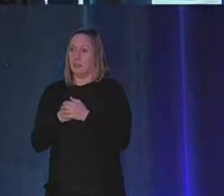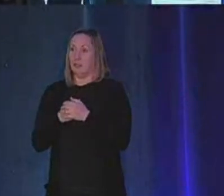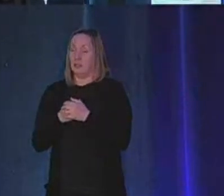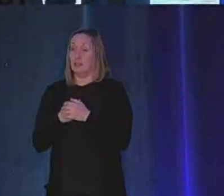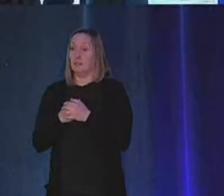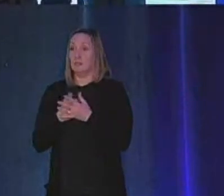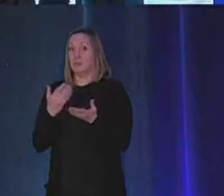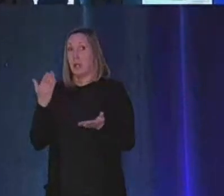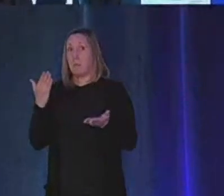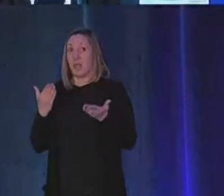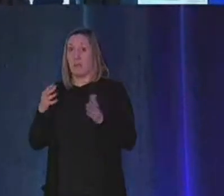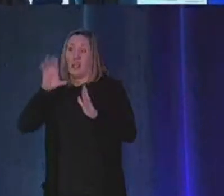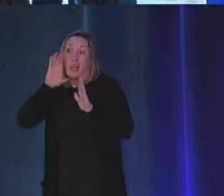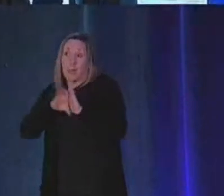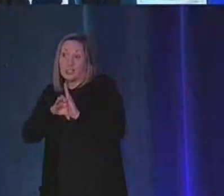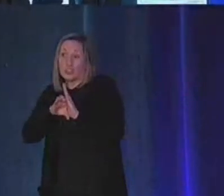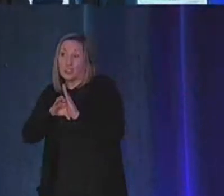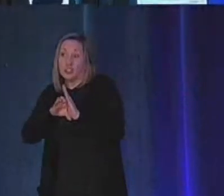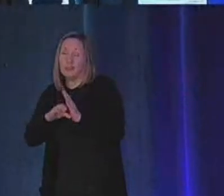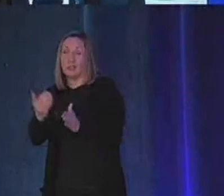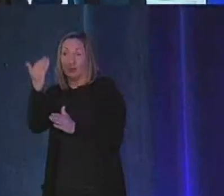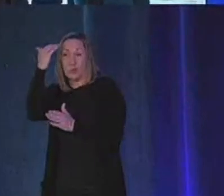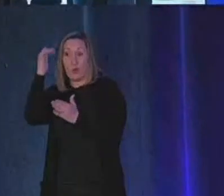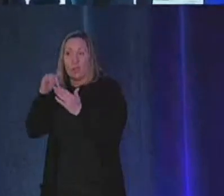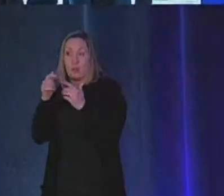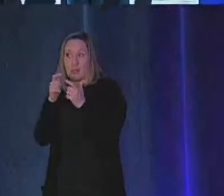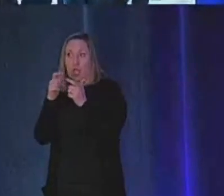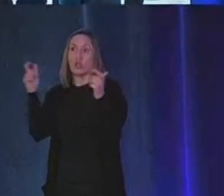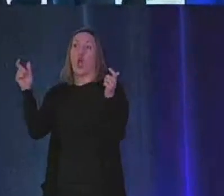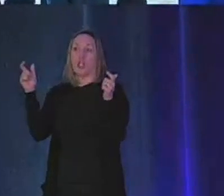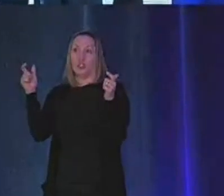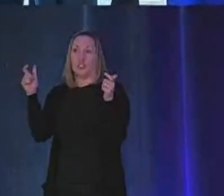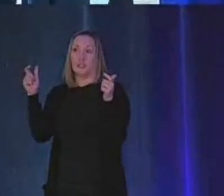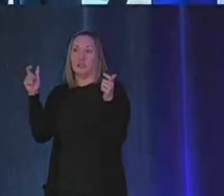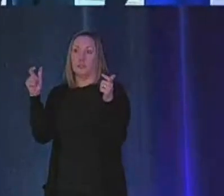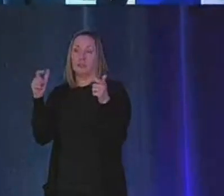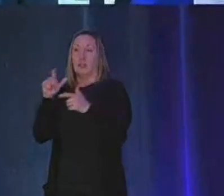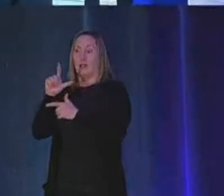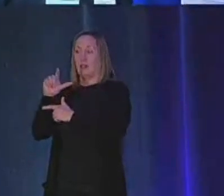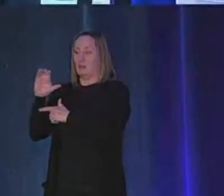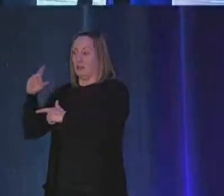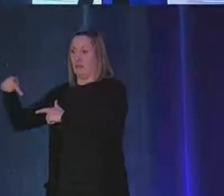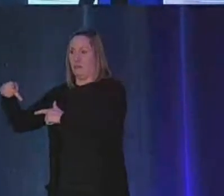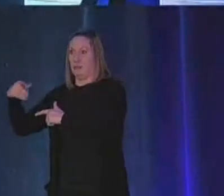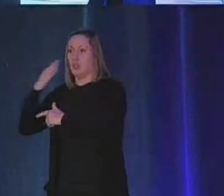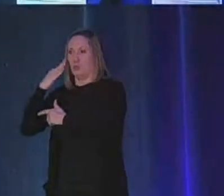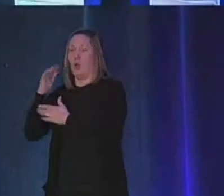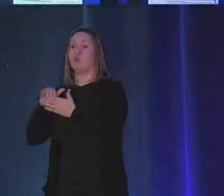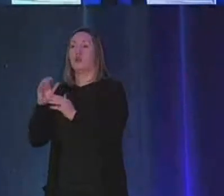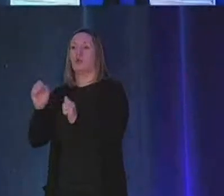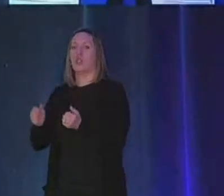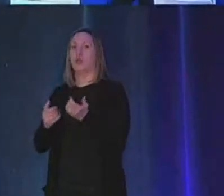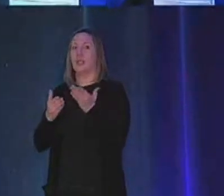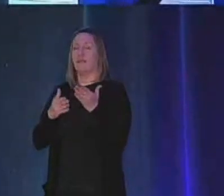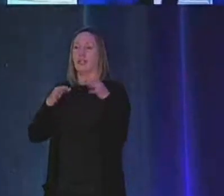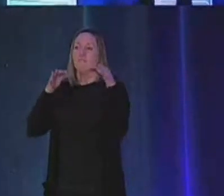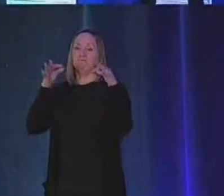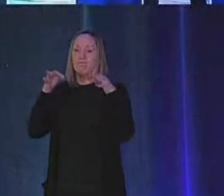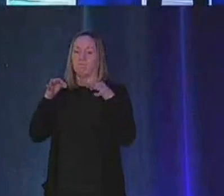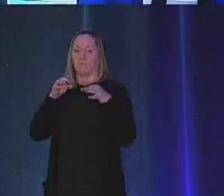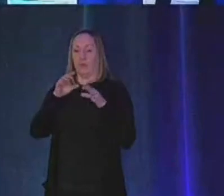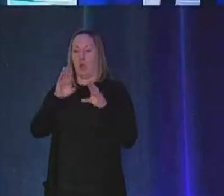And it might be an image, because you know that's going to be your largest content from Paint. So you're giving the browser